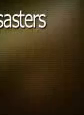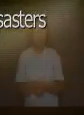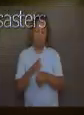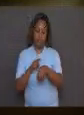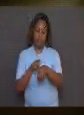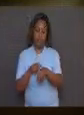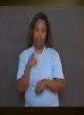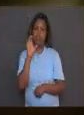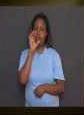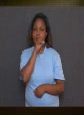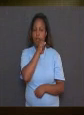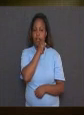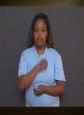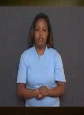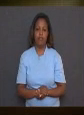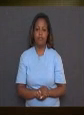Time's up.